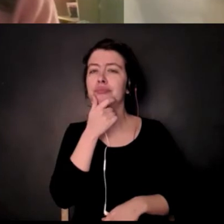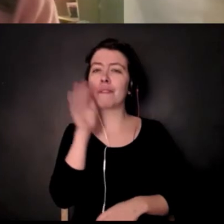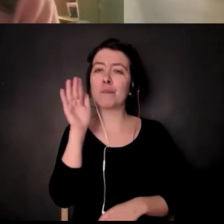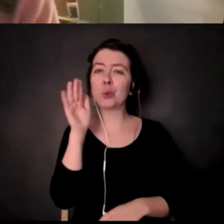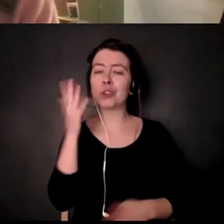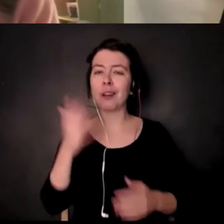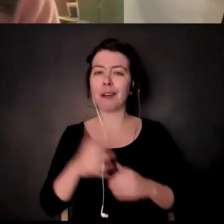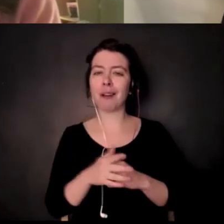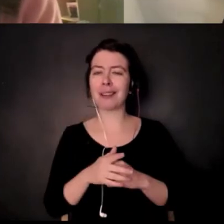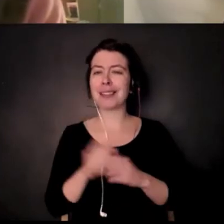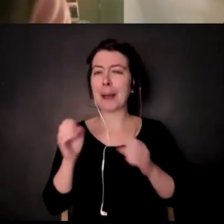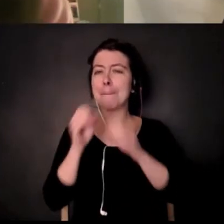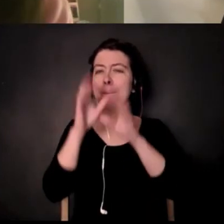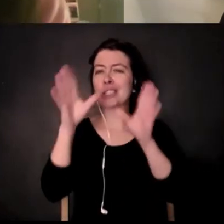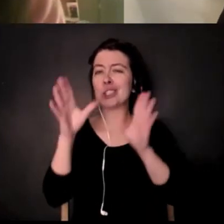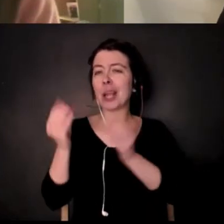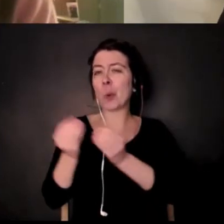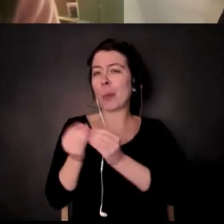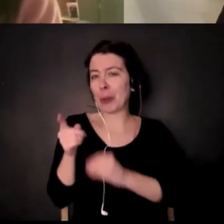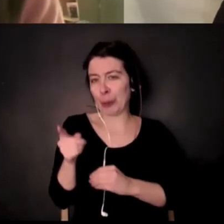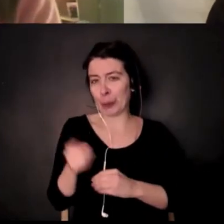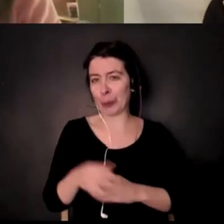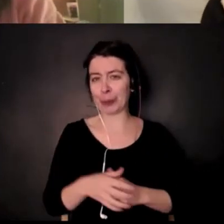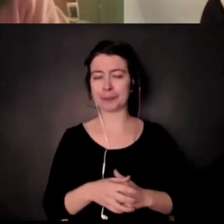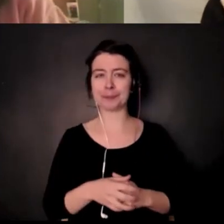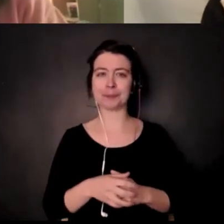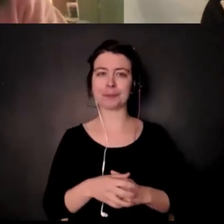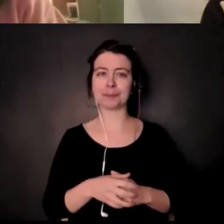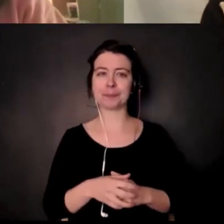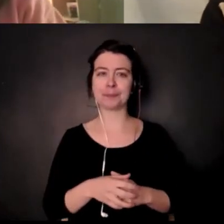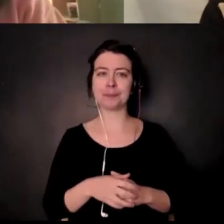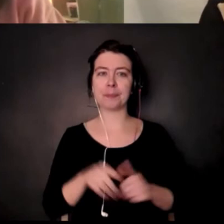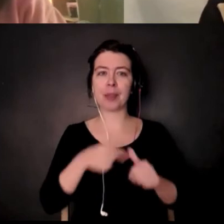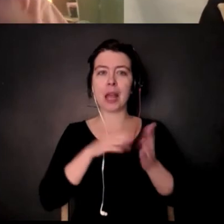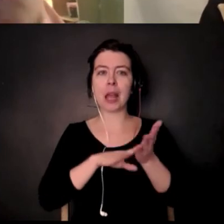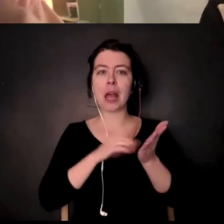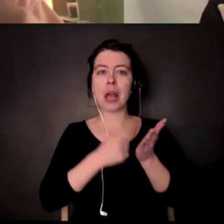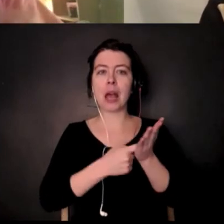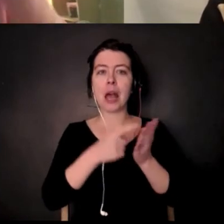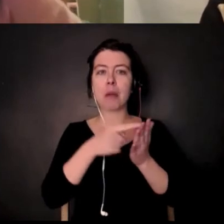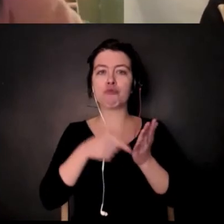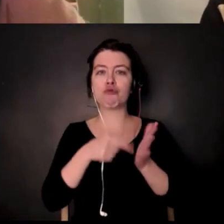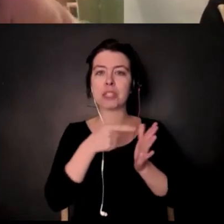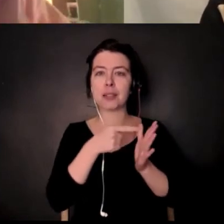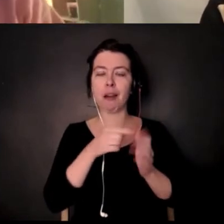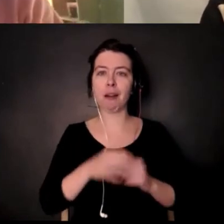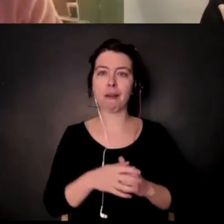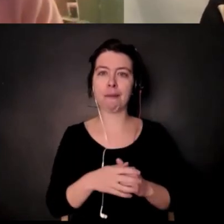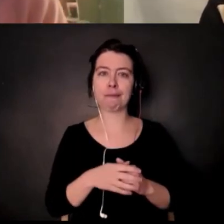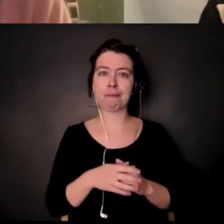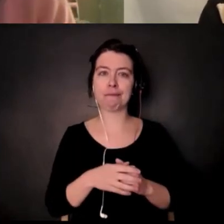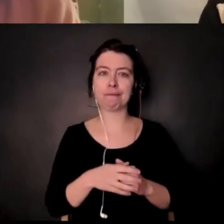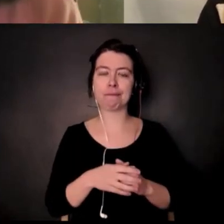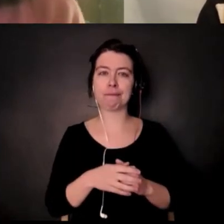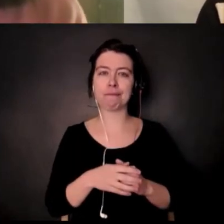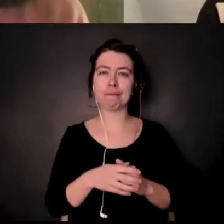one thing that I've forgotten about it, but it's just kind of, I think maybe just because you mentioned it again, like the